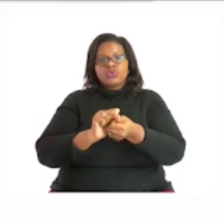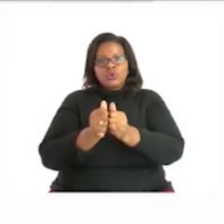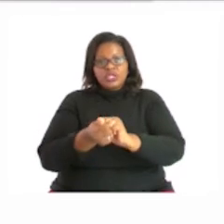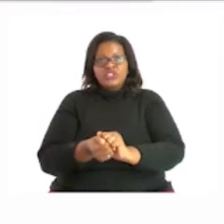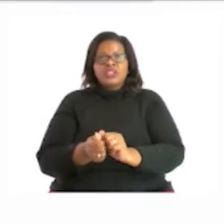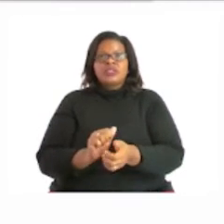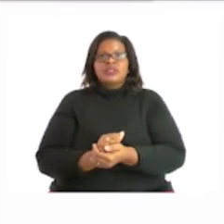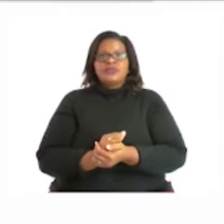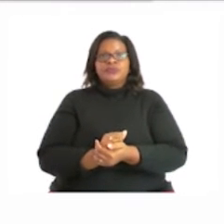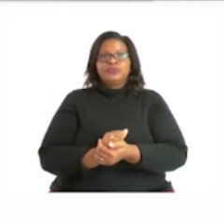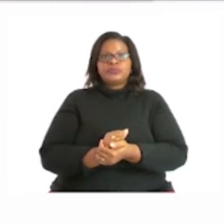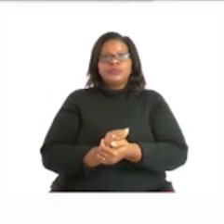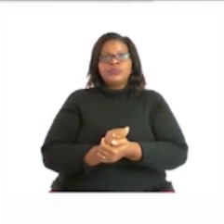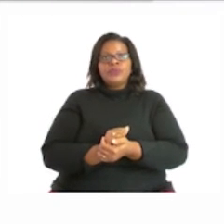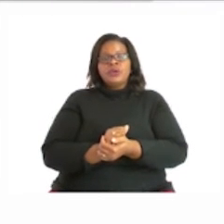to the nearest 100.